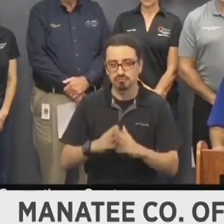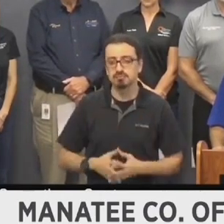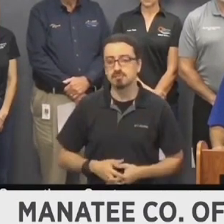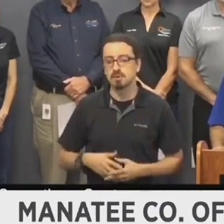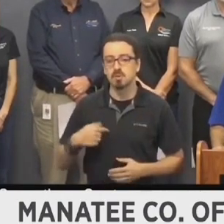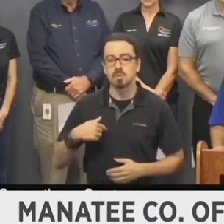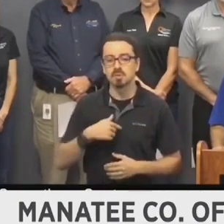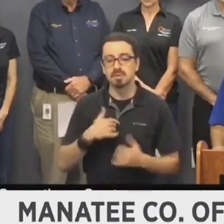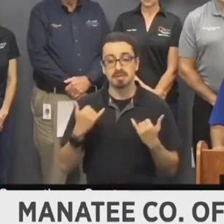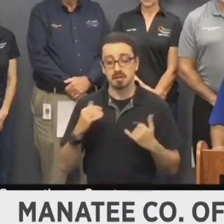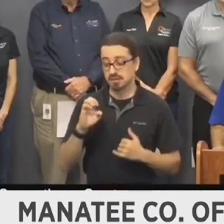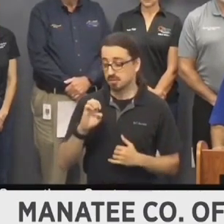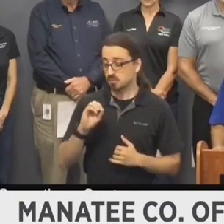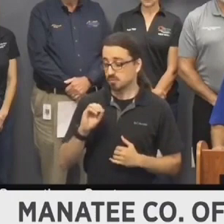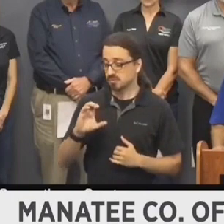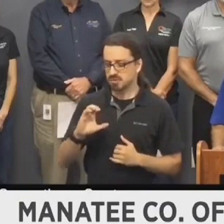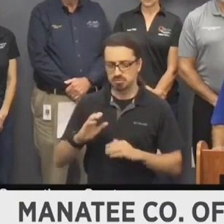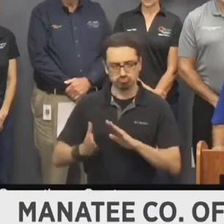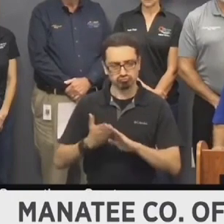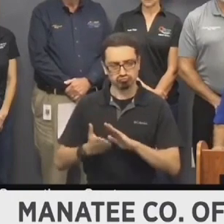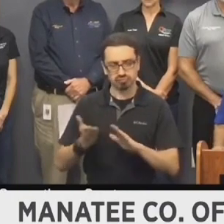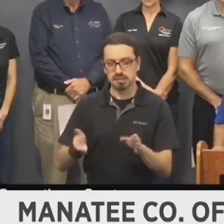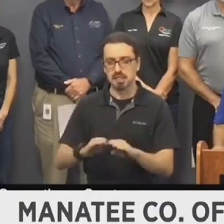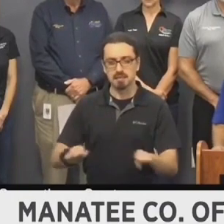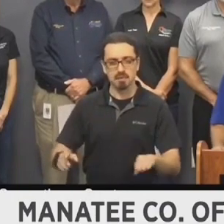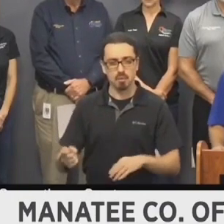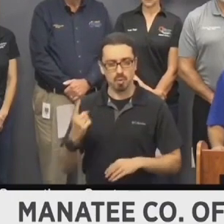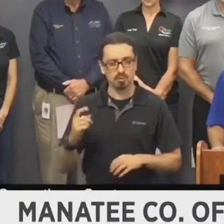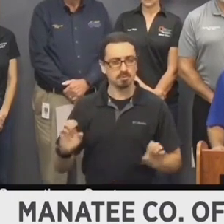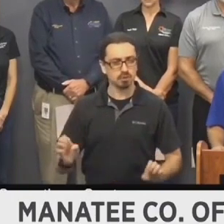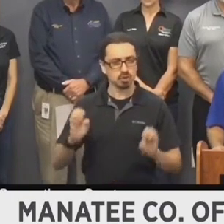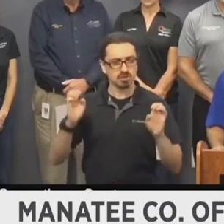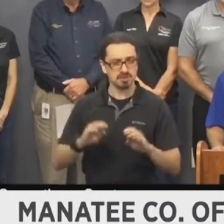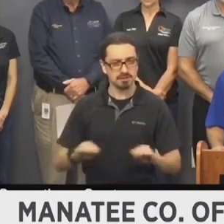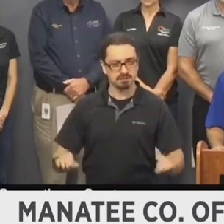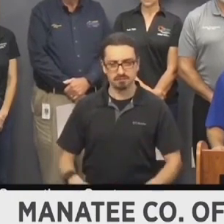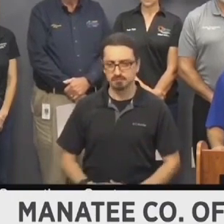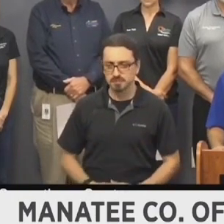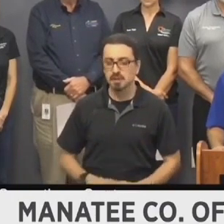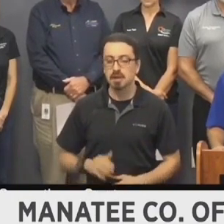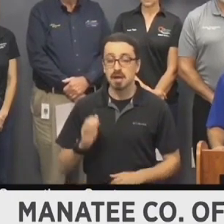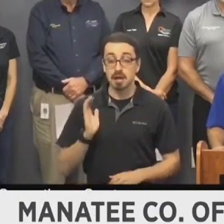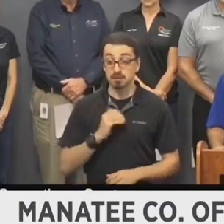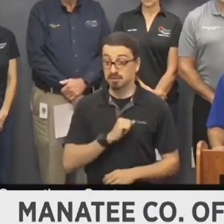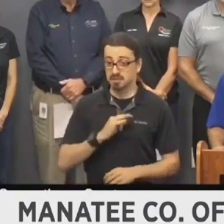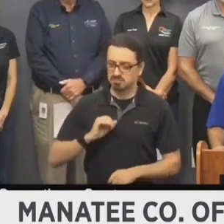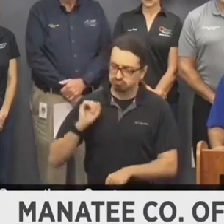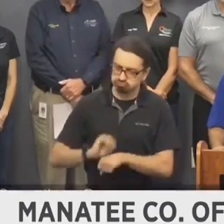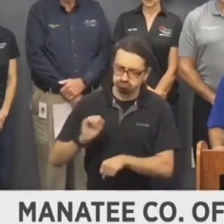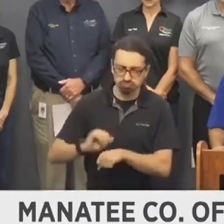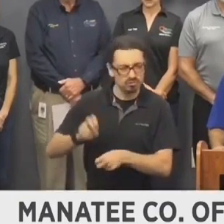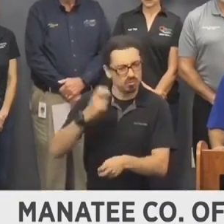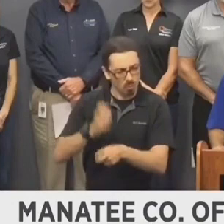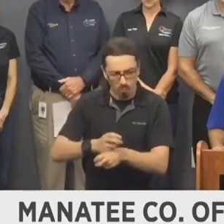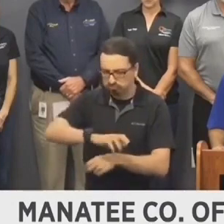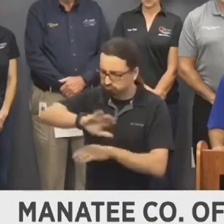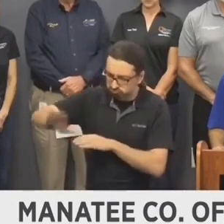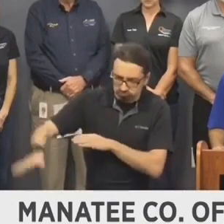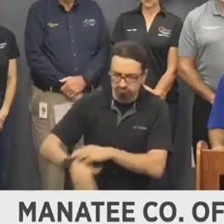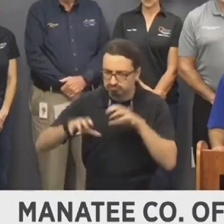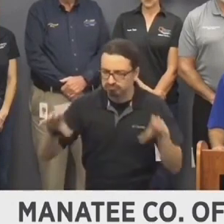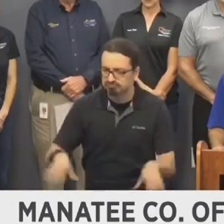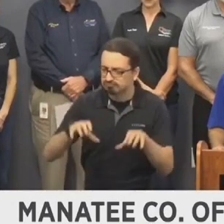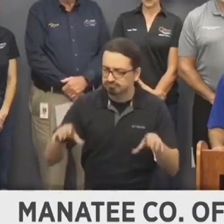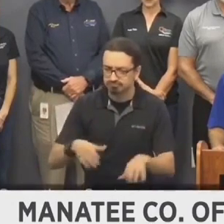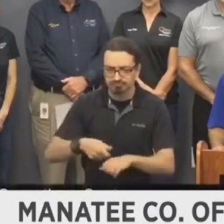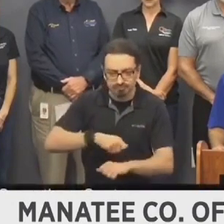operating at level 1. Our public safety managers and staff have been working hard, even through the night, to prepare the county for all potential impacts